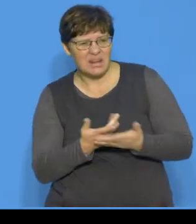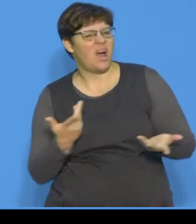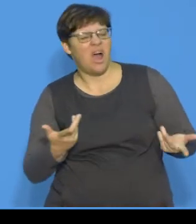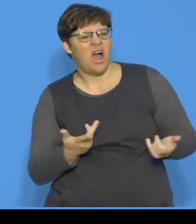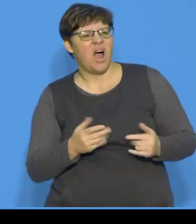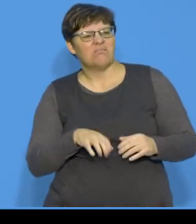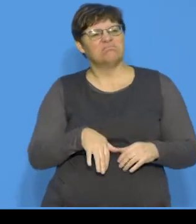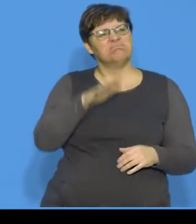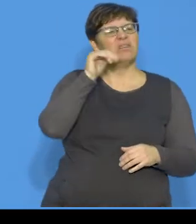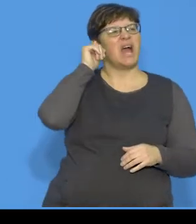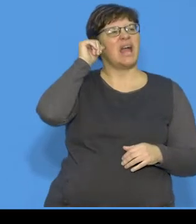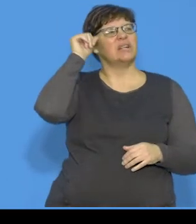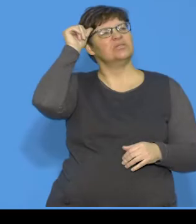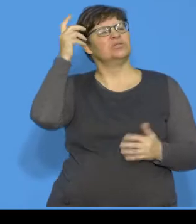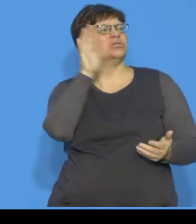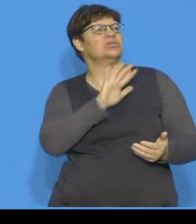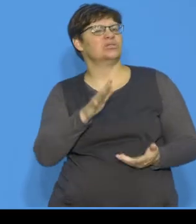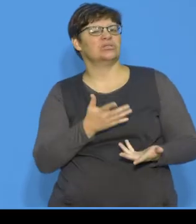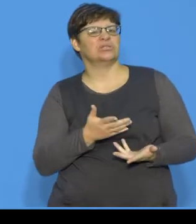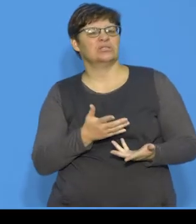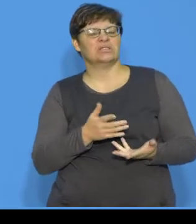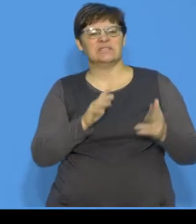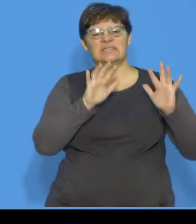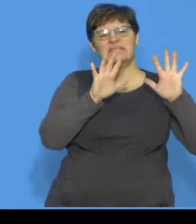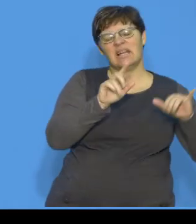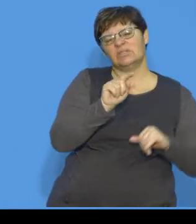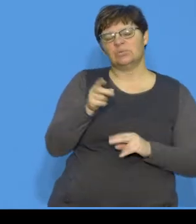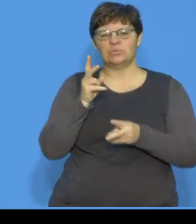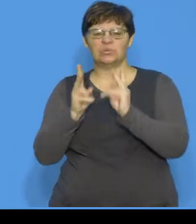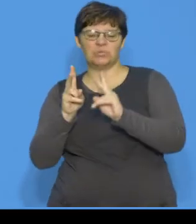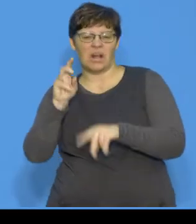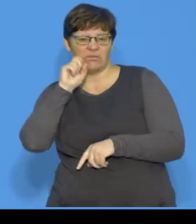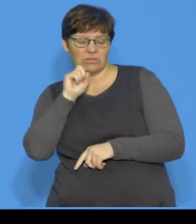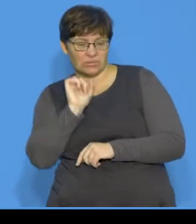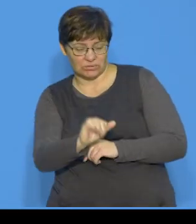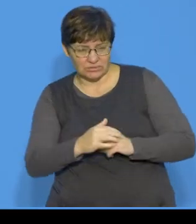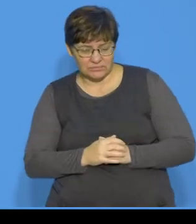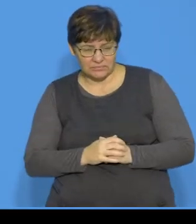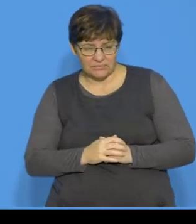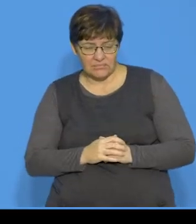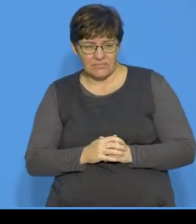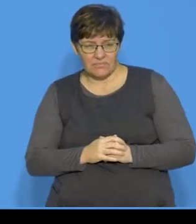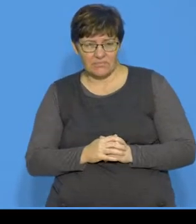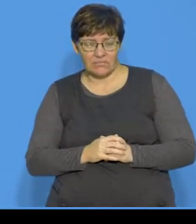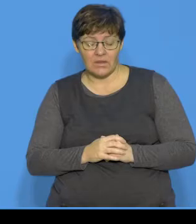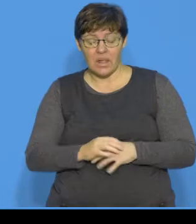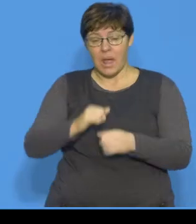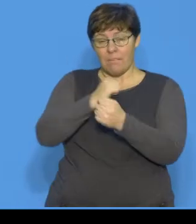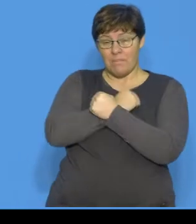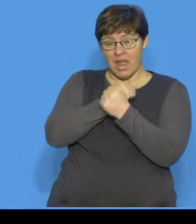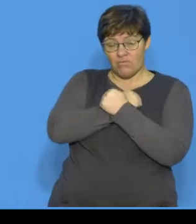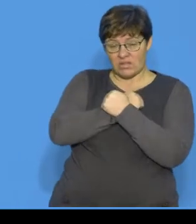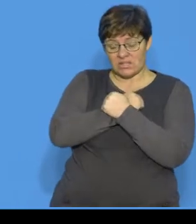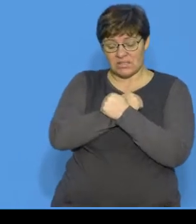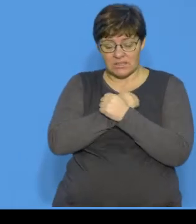10 to 12 years of age. High degree of parental care. All of